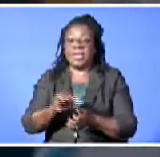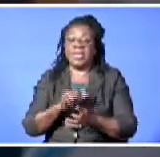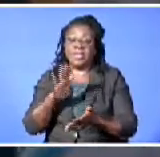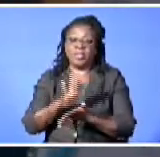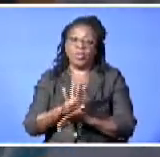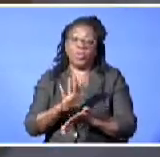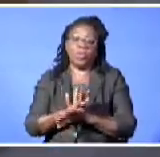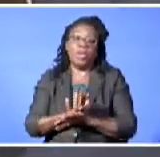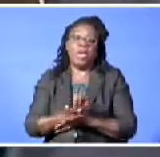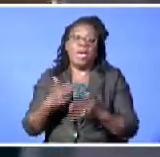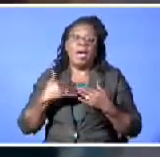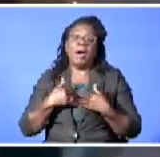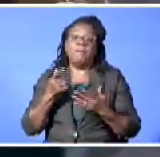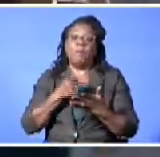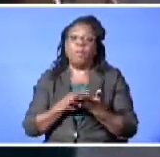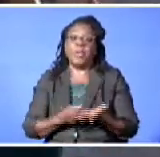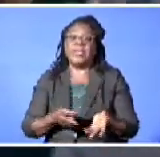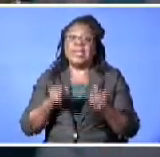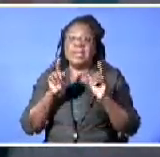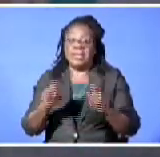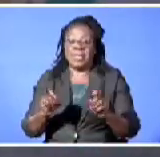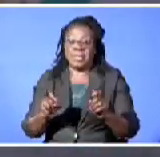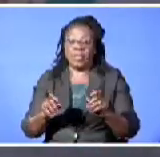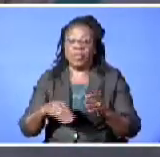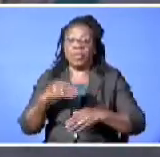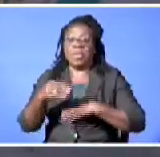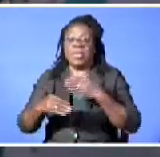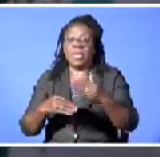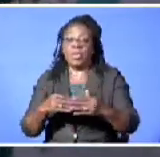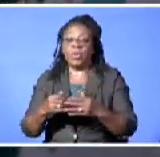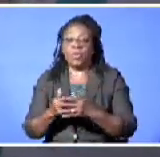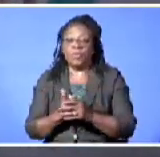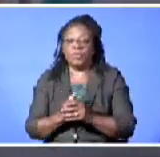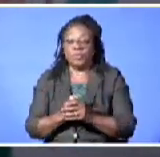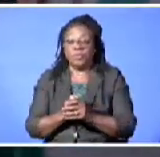safety protocols. The tour is a part of the Long Island Strong initiative.